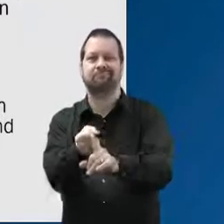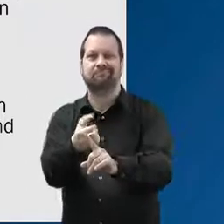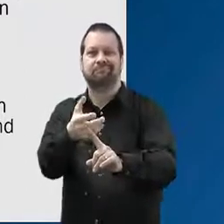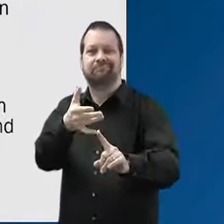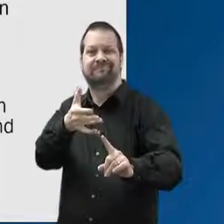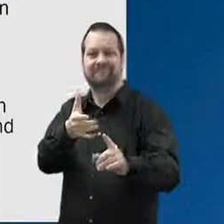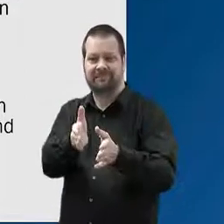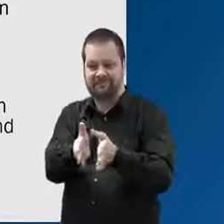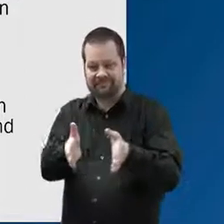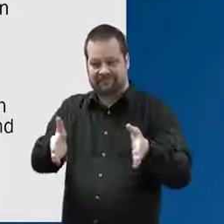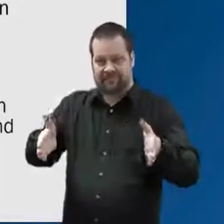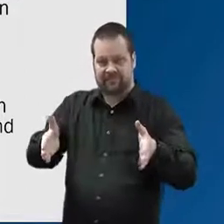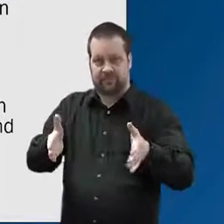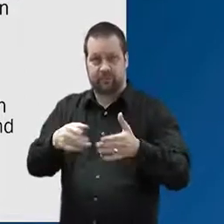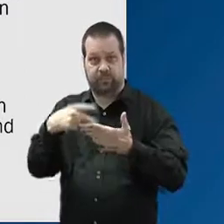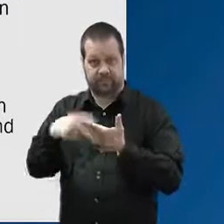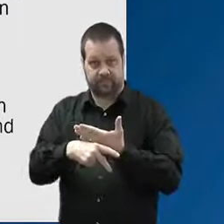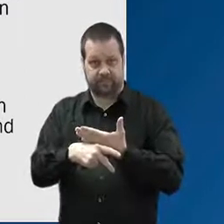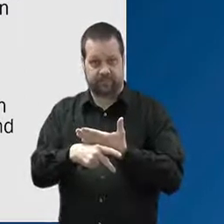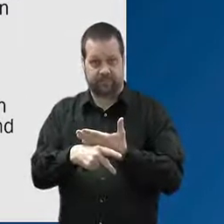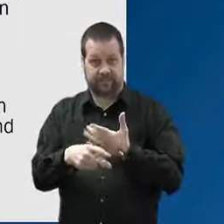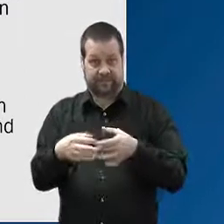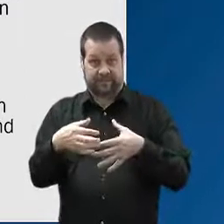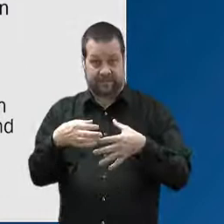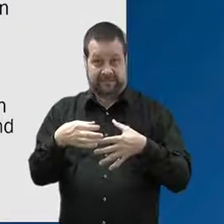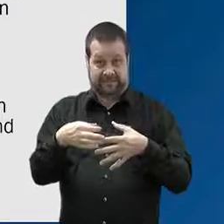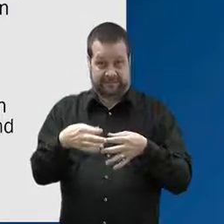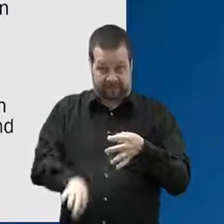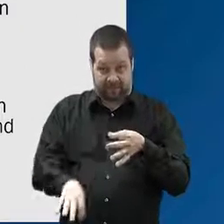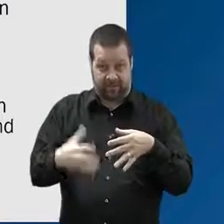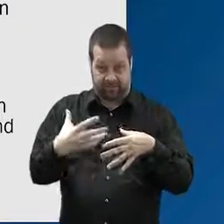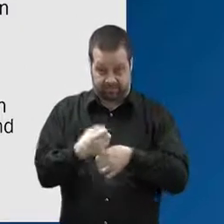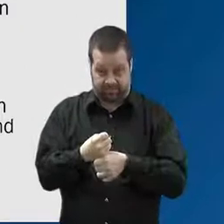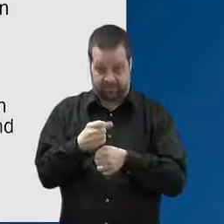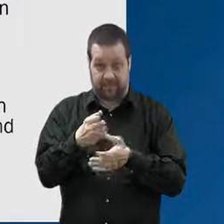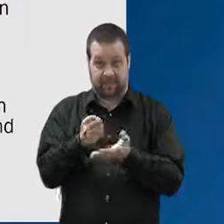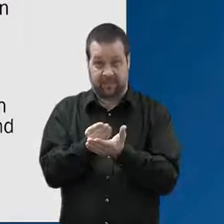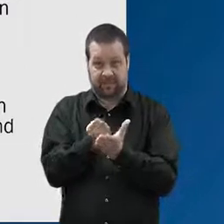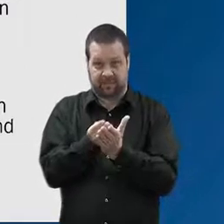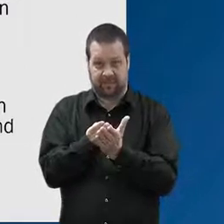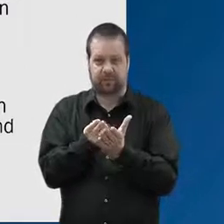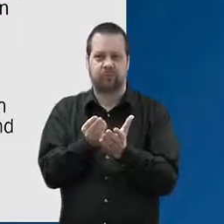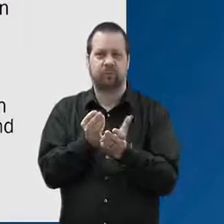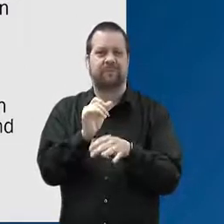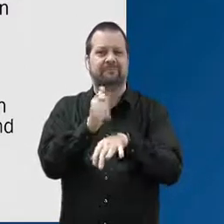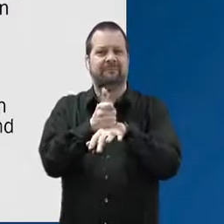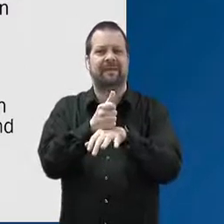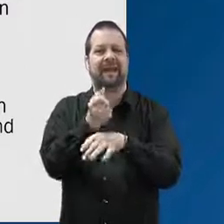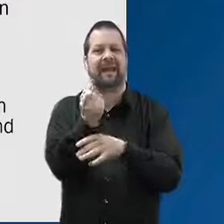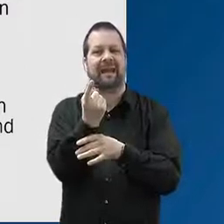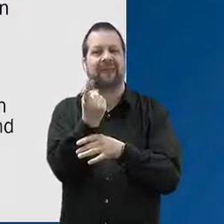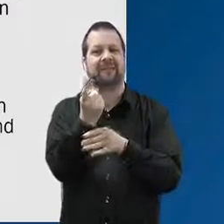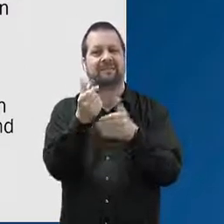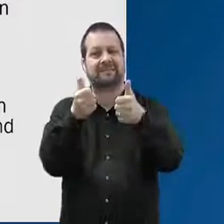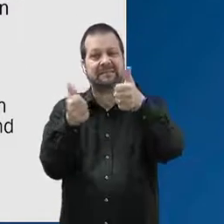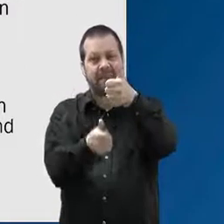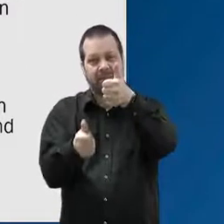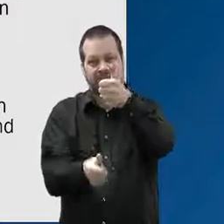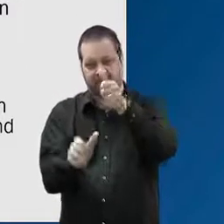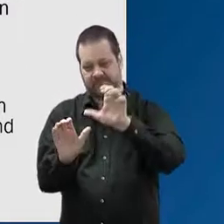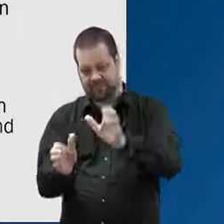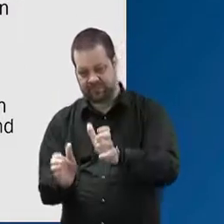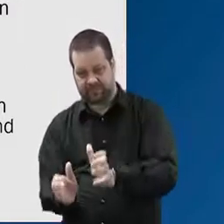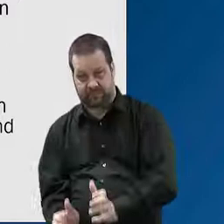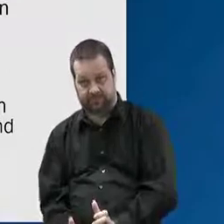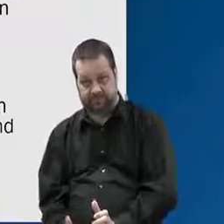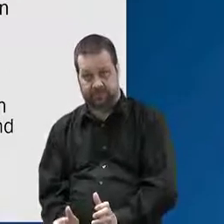are lumped together into 11 separate subcategories, referred to as grouped projects. Grouped projects